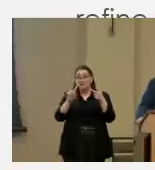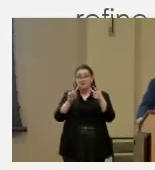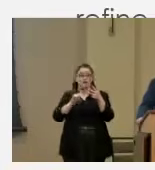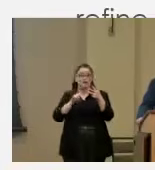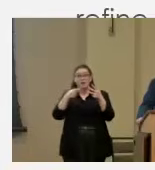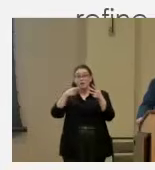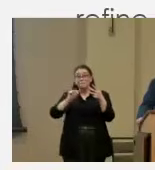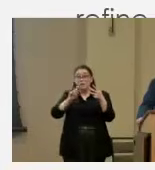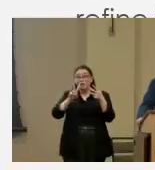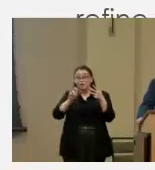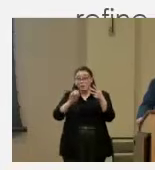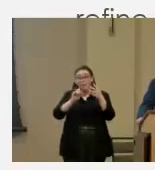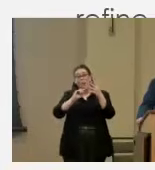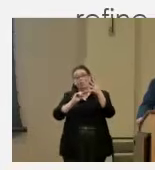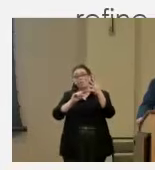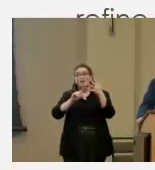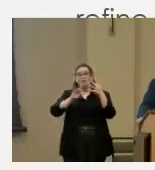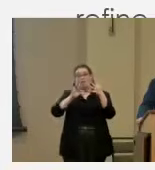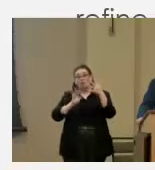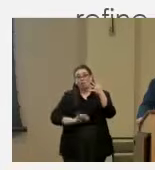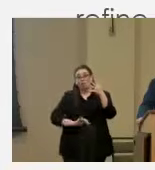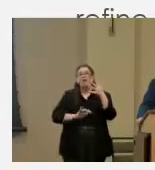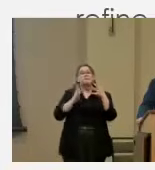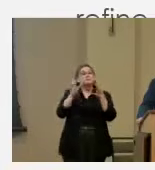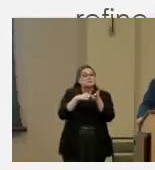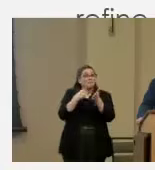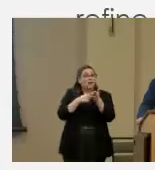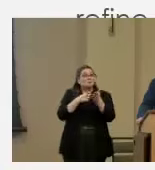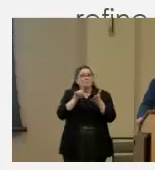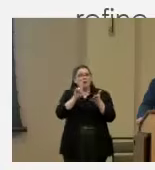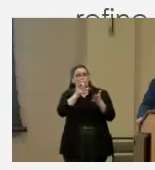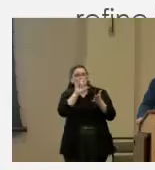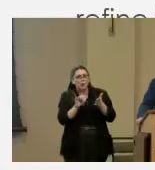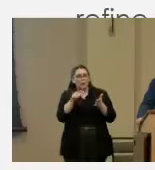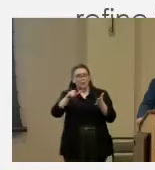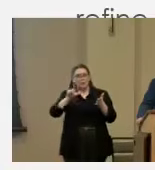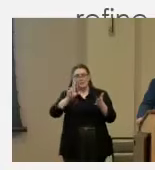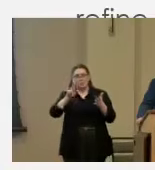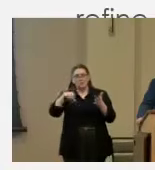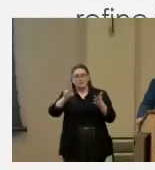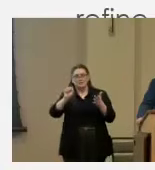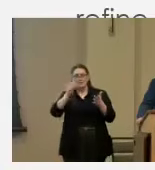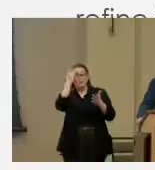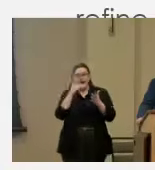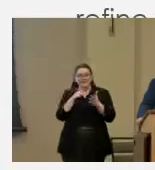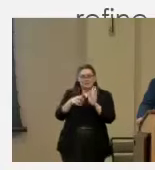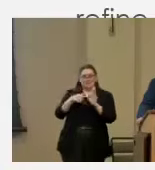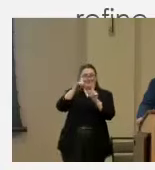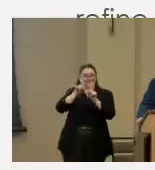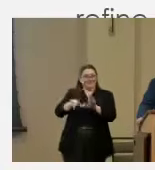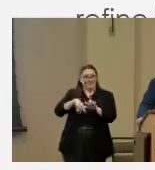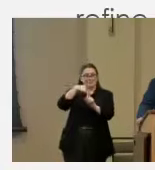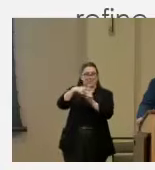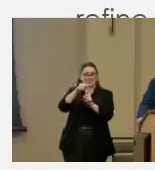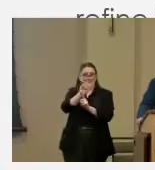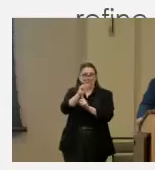on lupus, be associated with lupus, or mimic lupus because they can create a positive ANA.